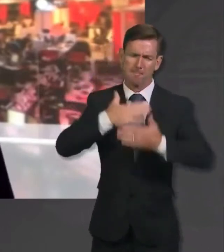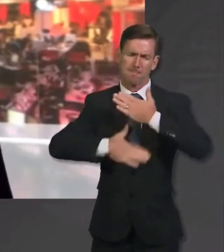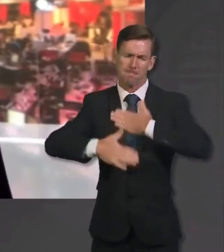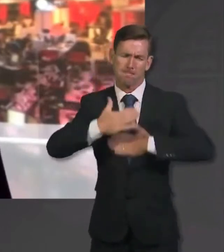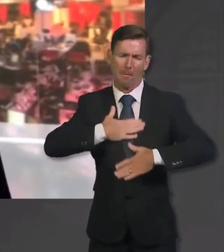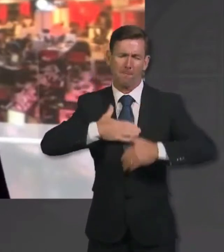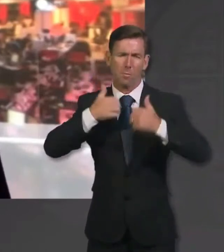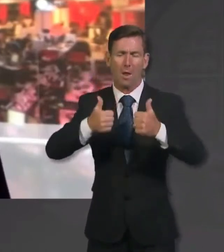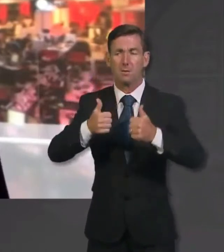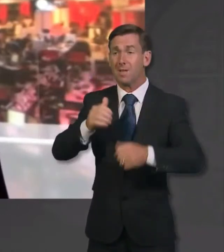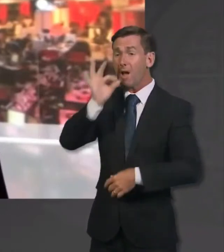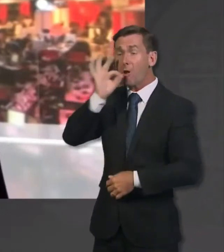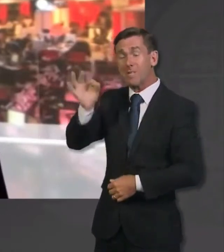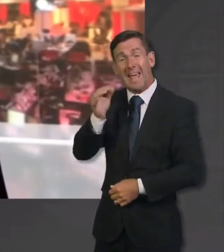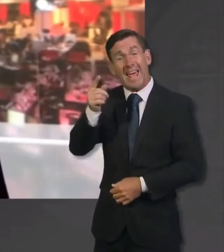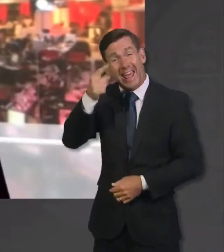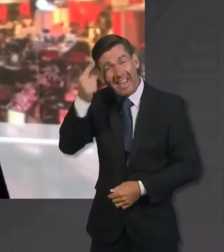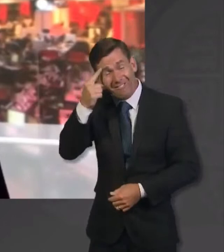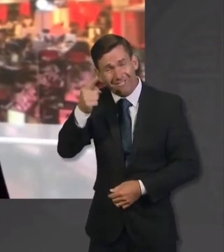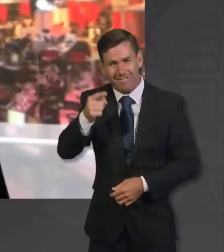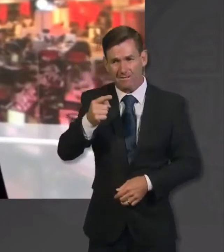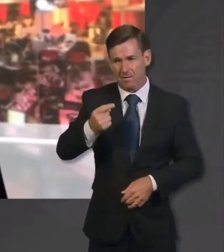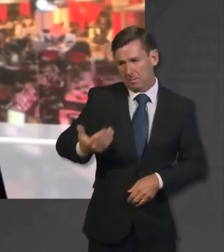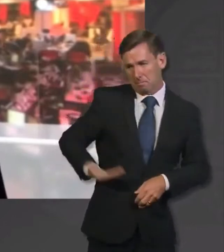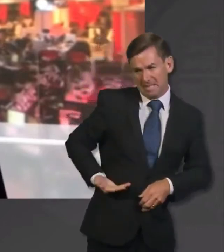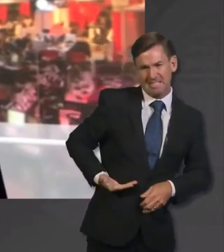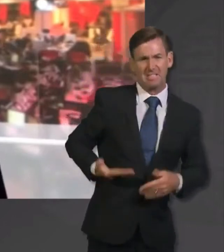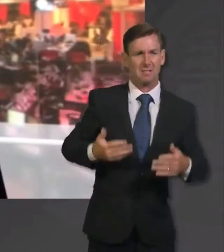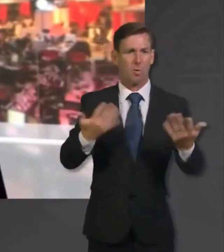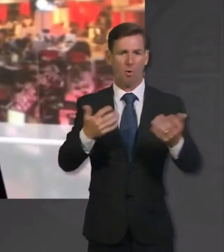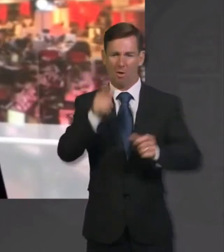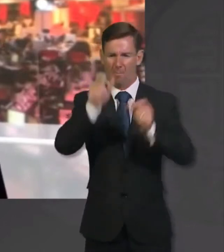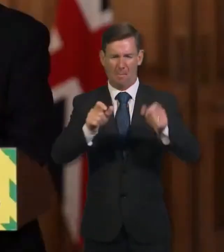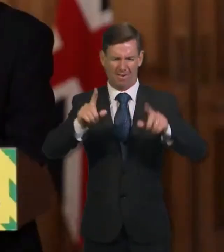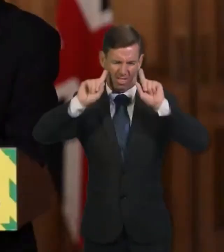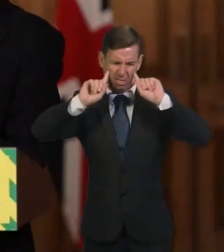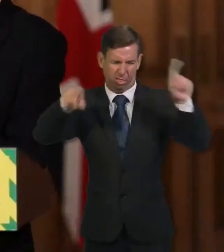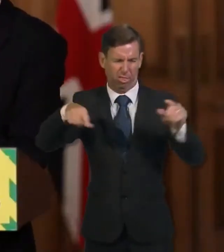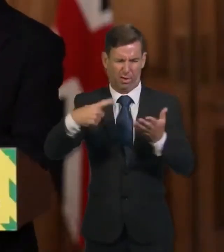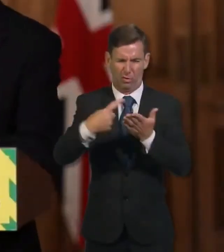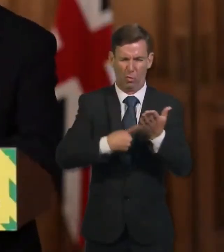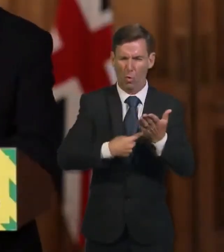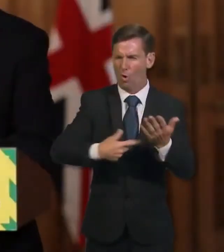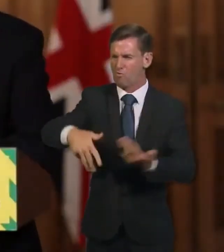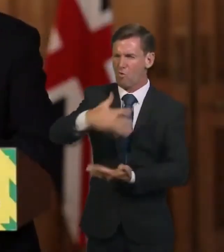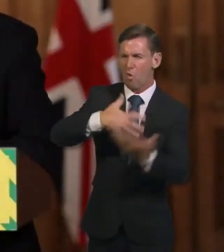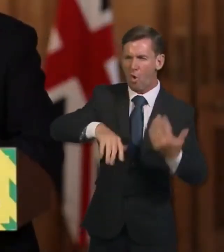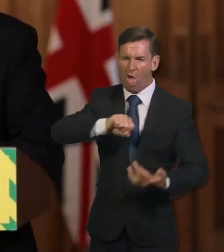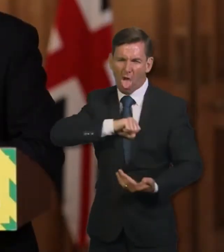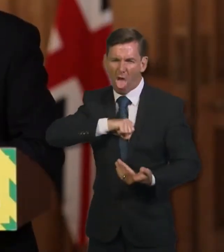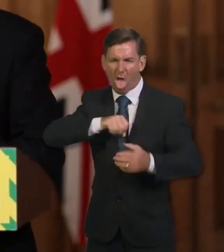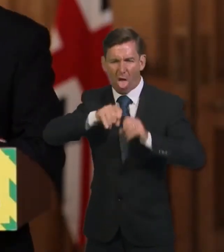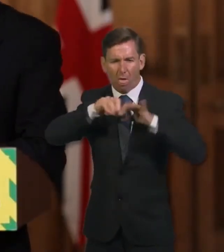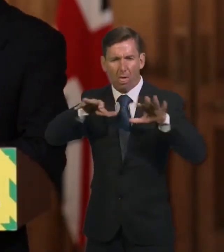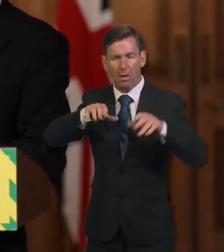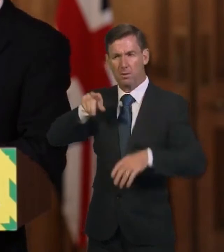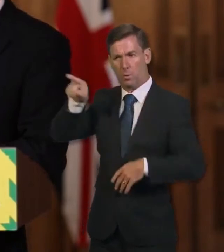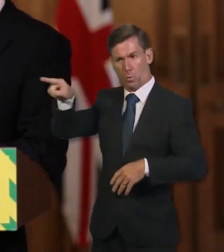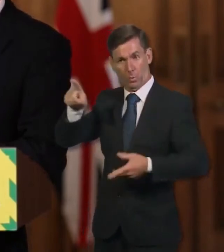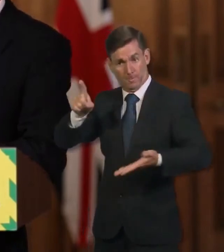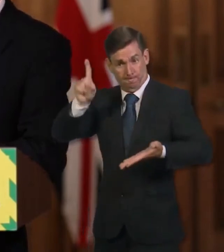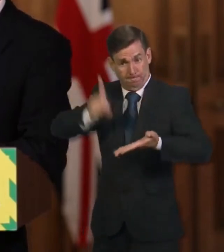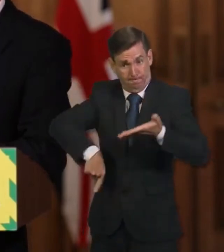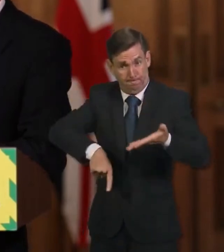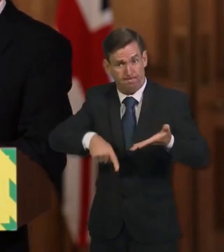any sanction for people who ignore the rules and potentially put other people in danger? Well, as I said in response to the first